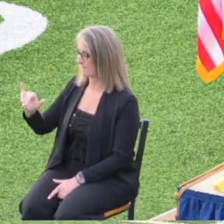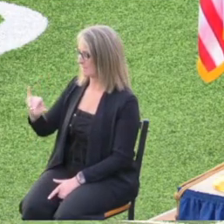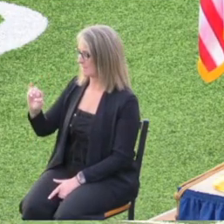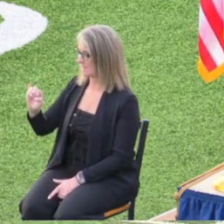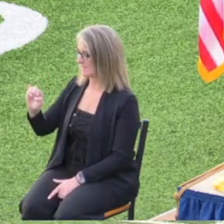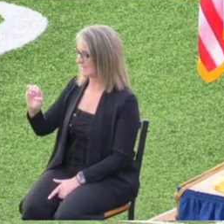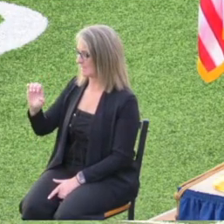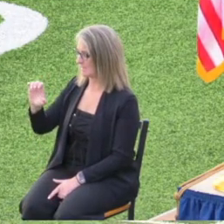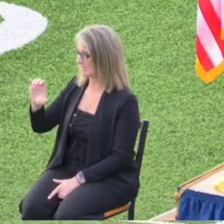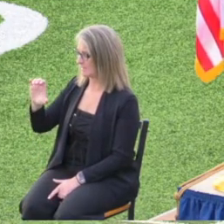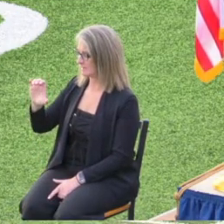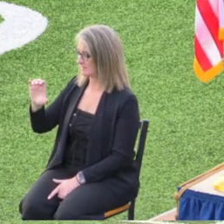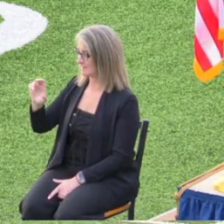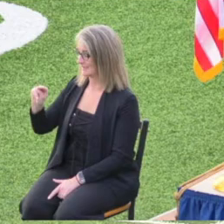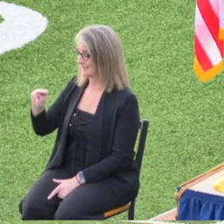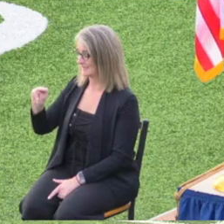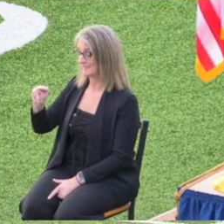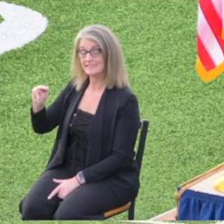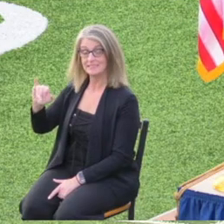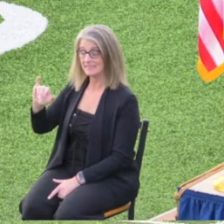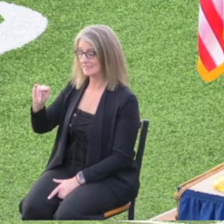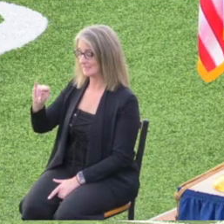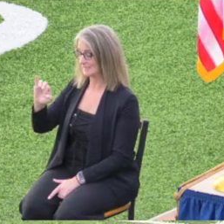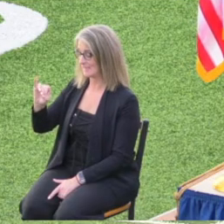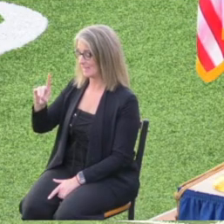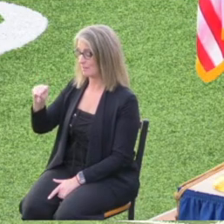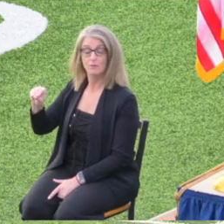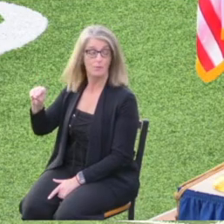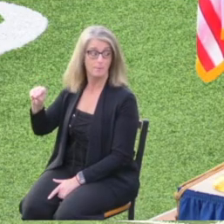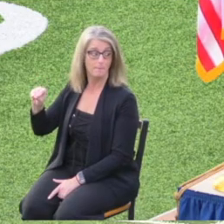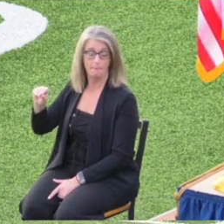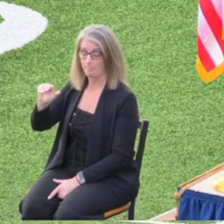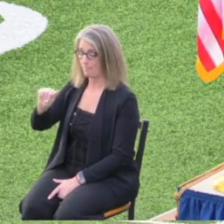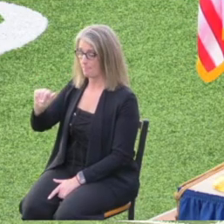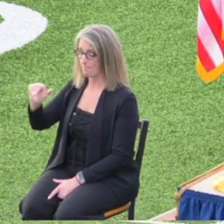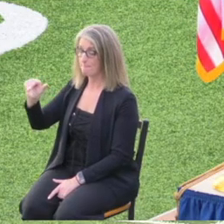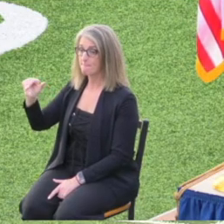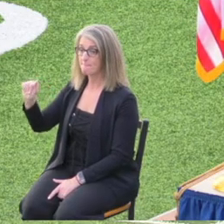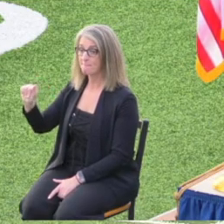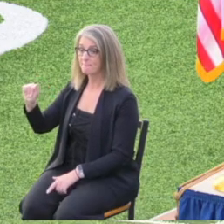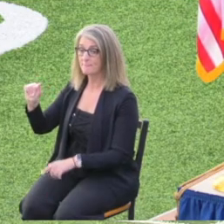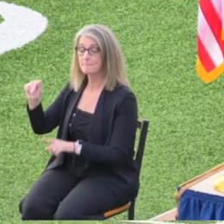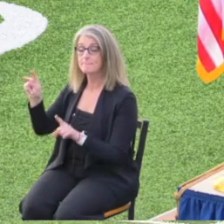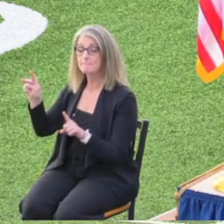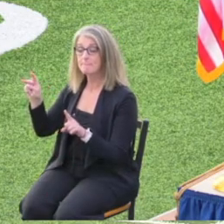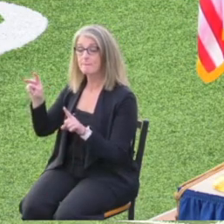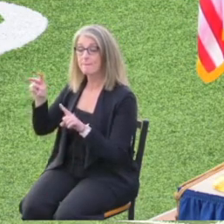Yekaterina Nichitalo, Associate in Applied Science, Medical Coding.